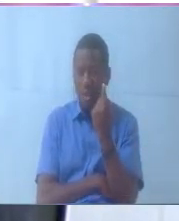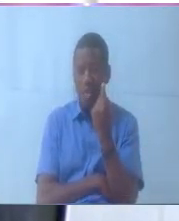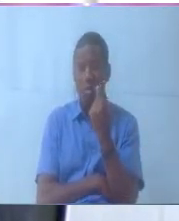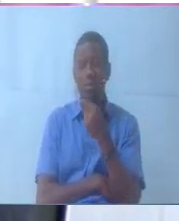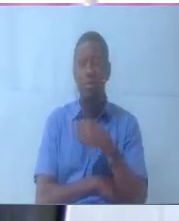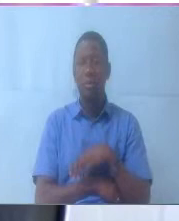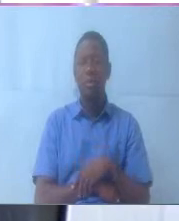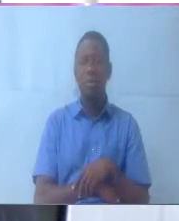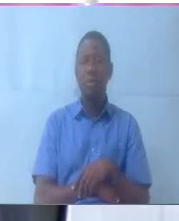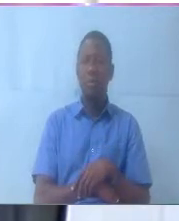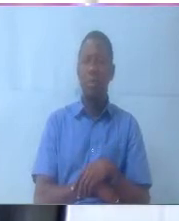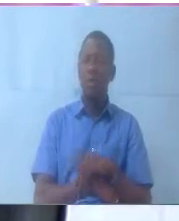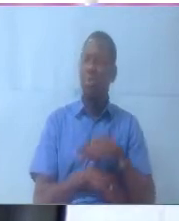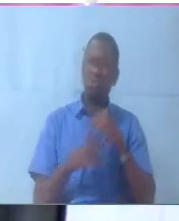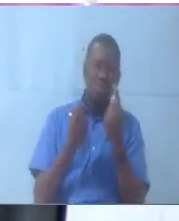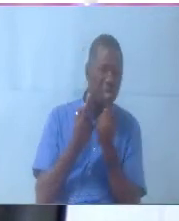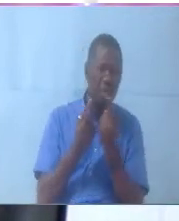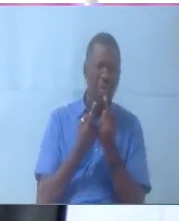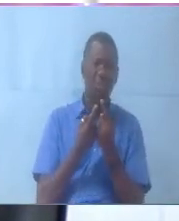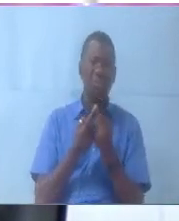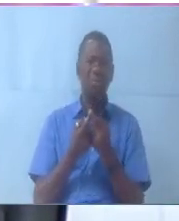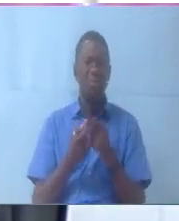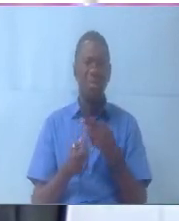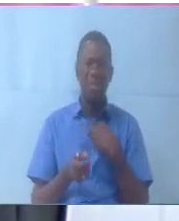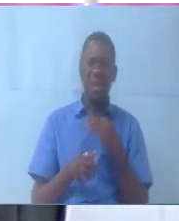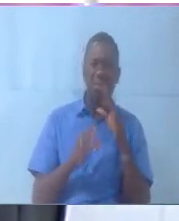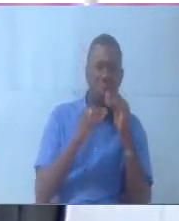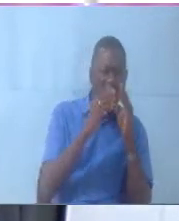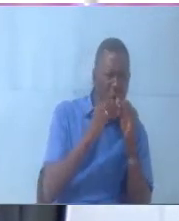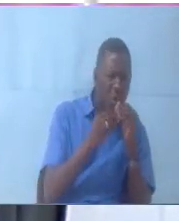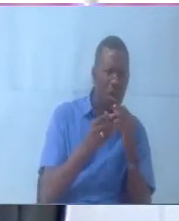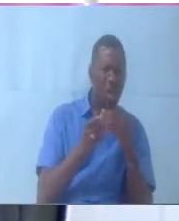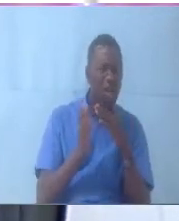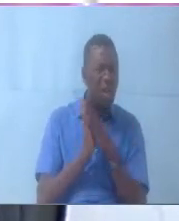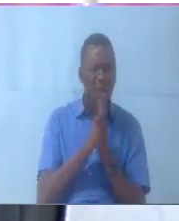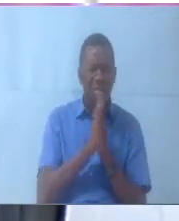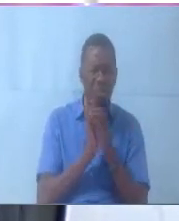dorong capricious ka foko nga kule